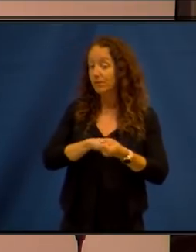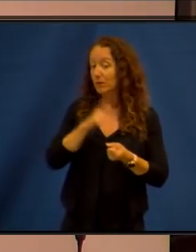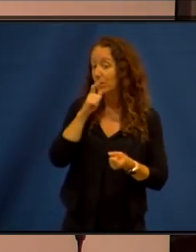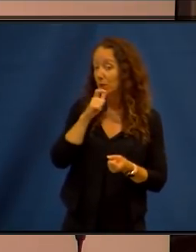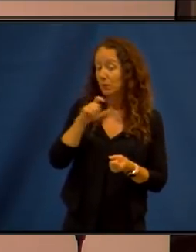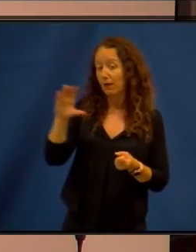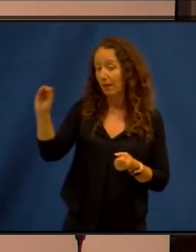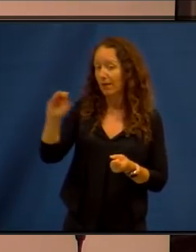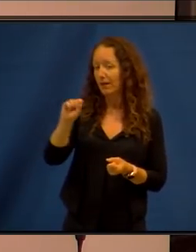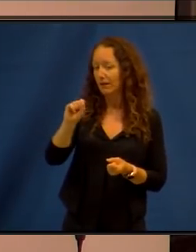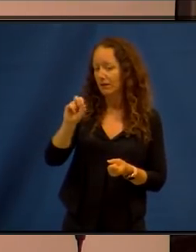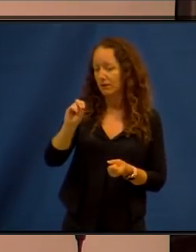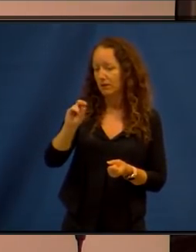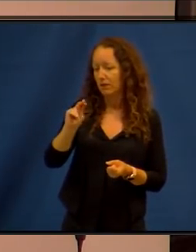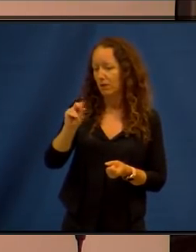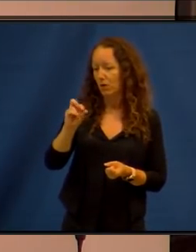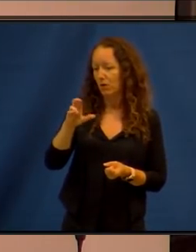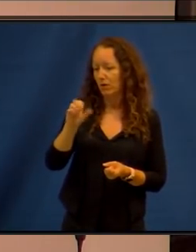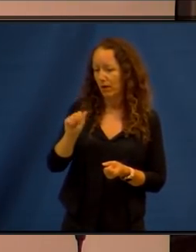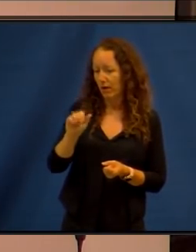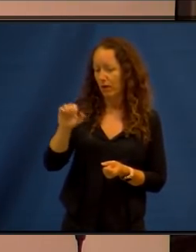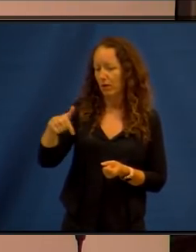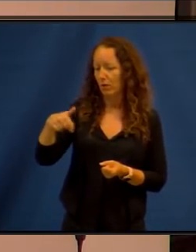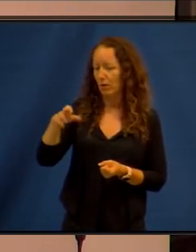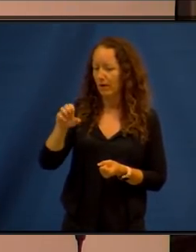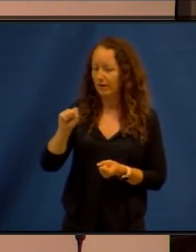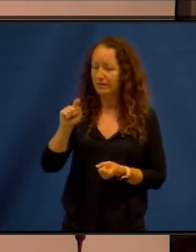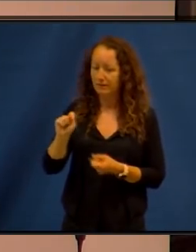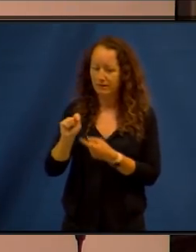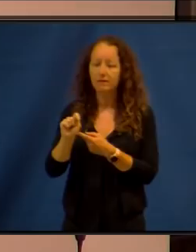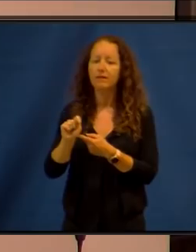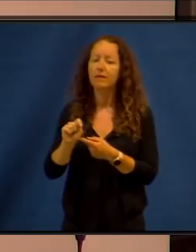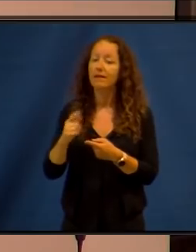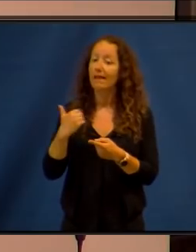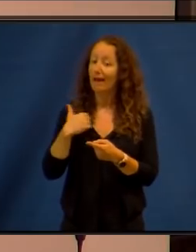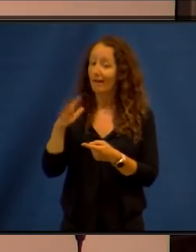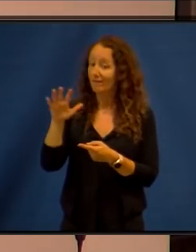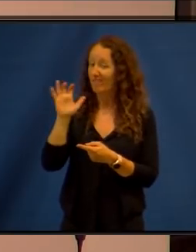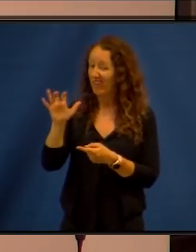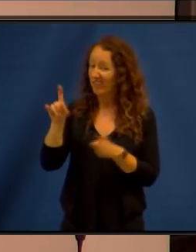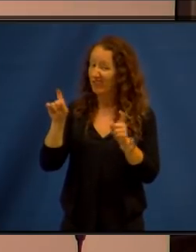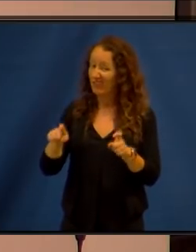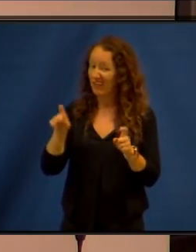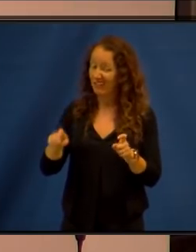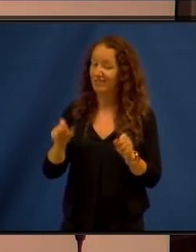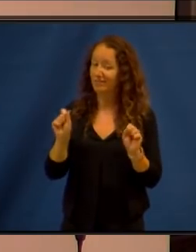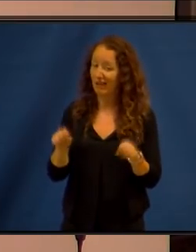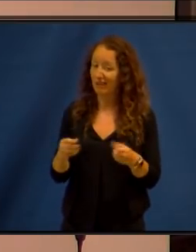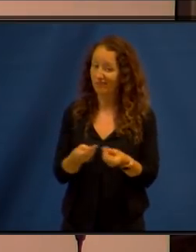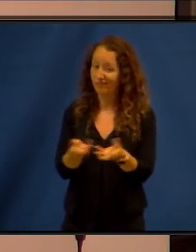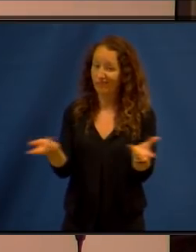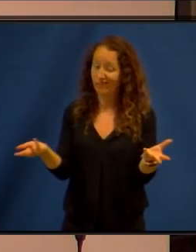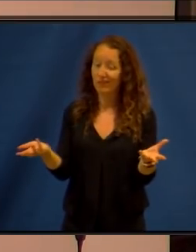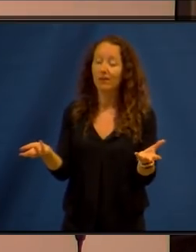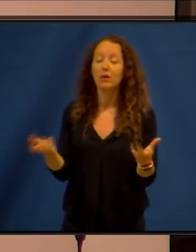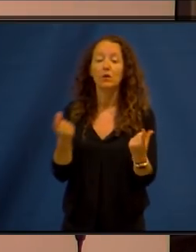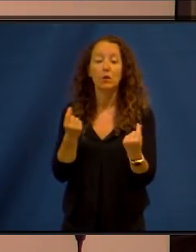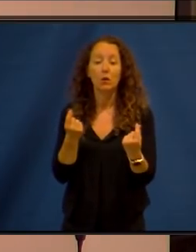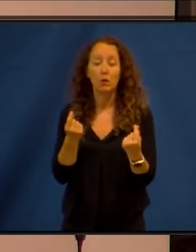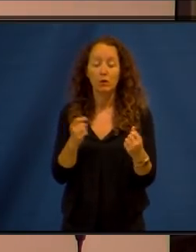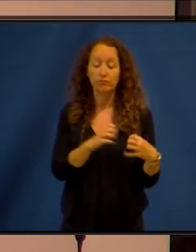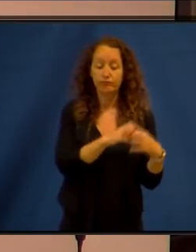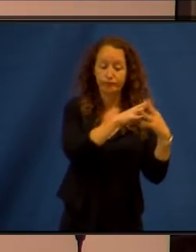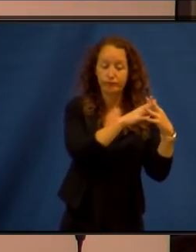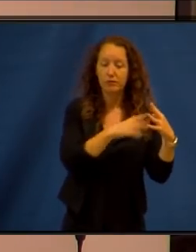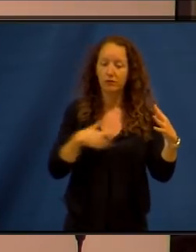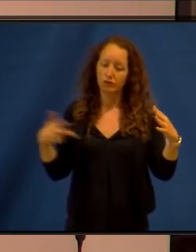have 500 test kits available. This will be a mobile site, so it means it'll be drive-through. People will be swabbed, and